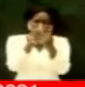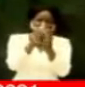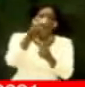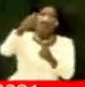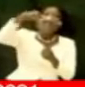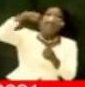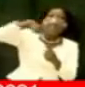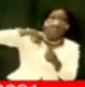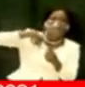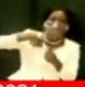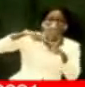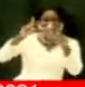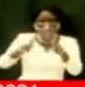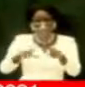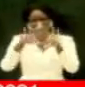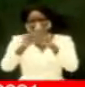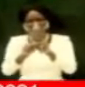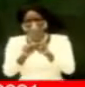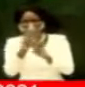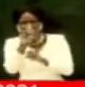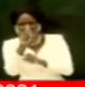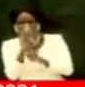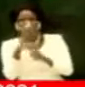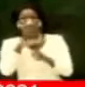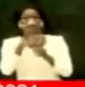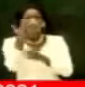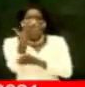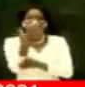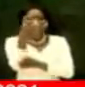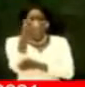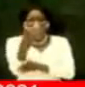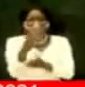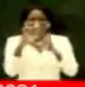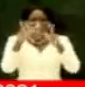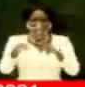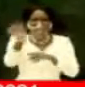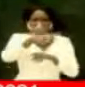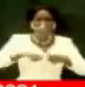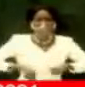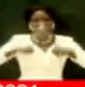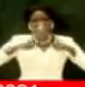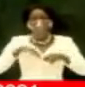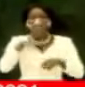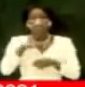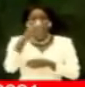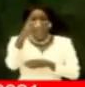hape zeka, ndiko vidi alipo 53. Amena achira, kumatenda amene yu, ndi